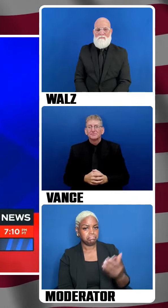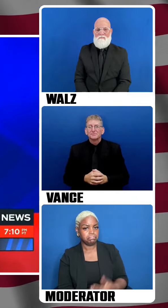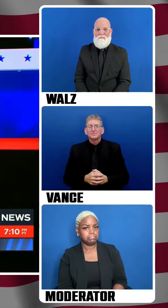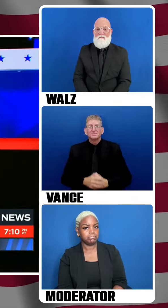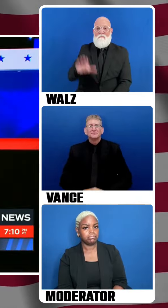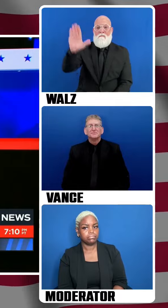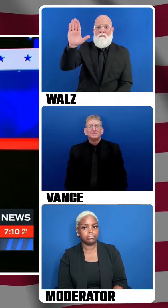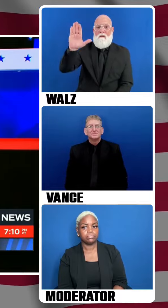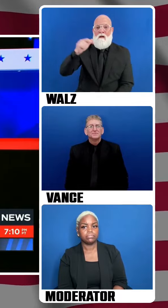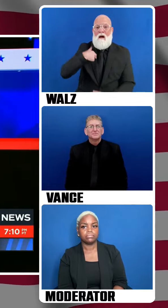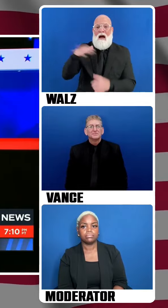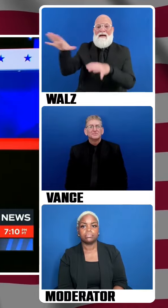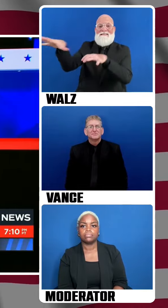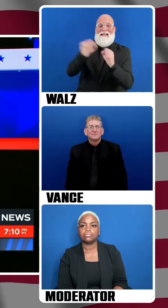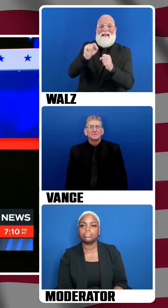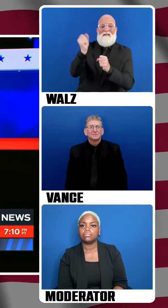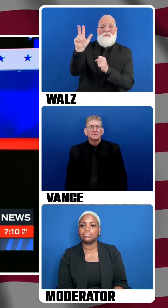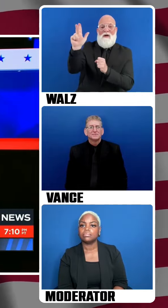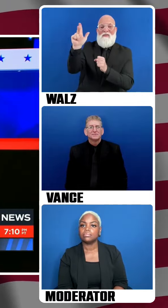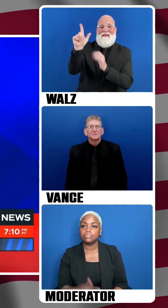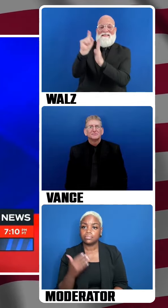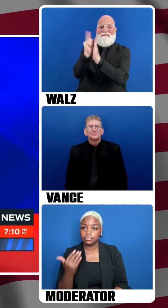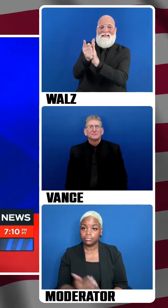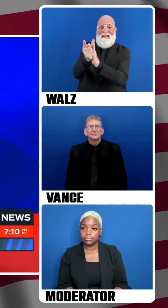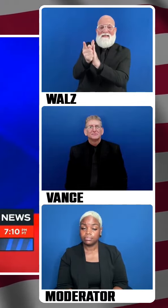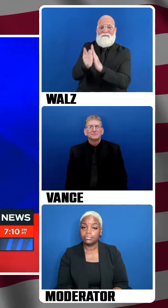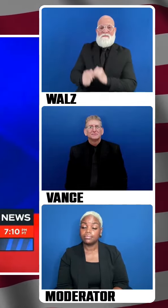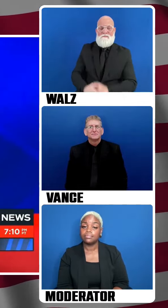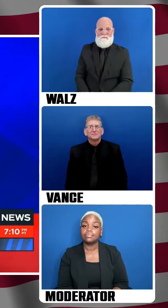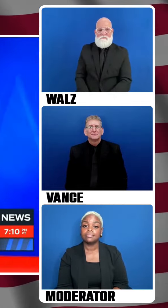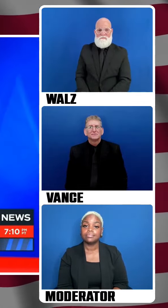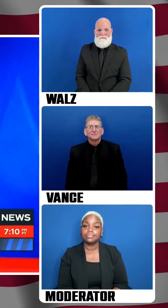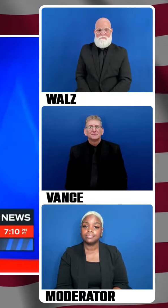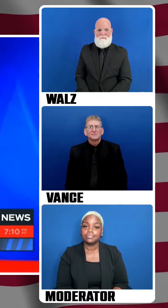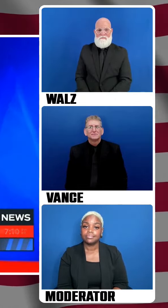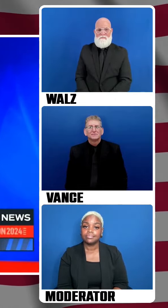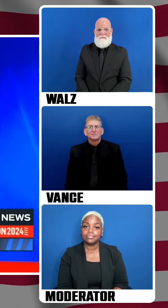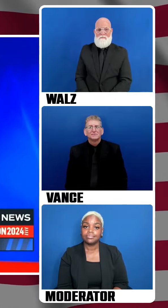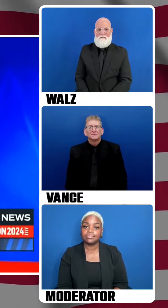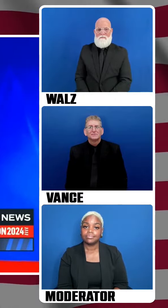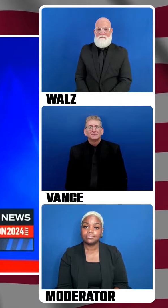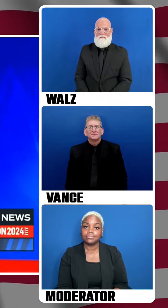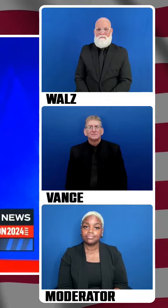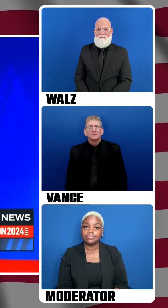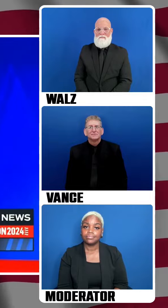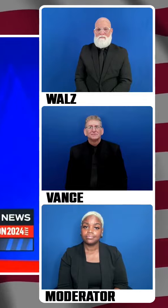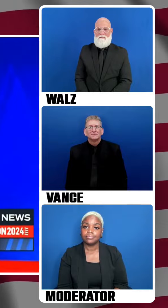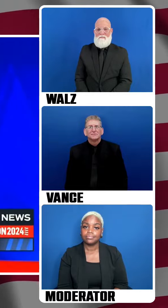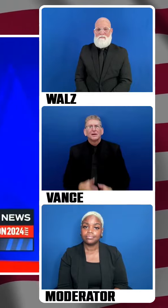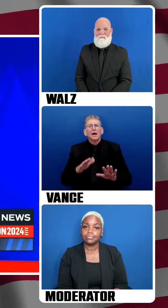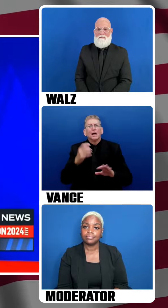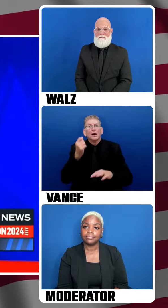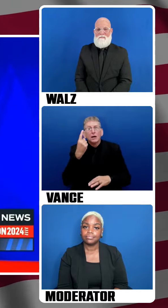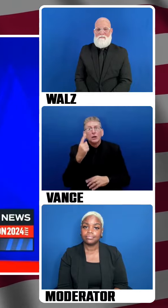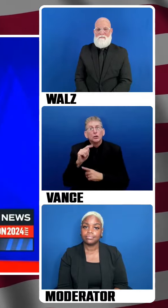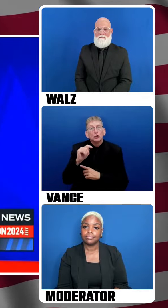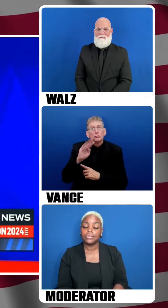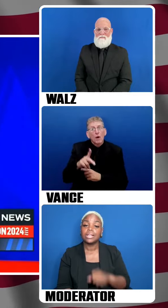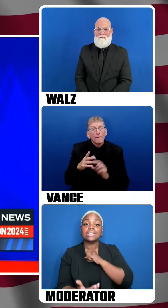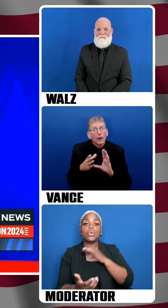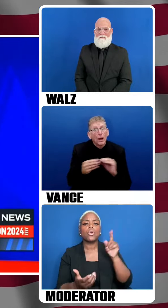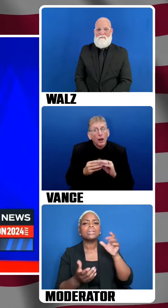you in a moment. But, Senator, where are you going to seize the federal lands? Can you clarify? Well, what Donald Trump has said is we have a lot of federal lands that aren't being used